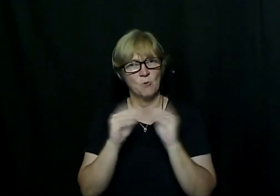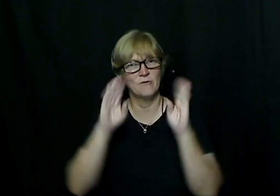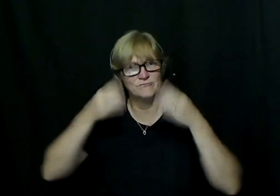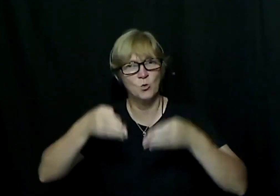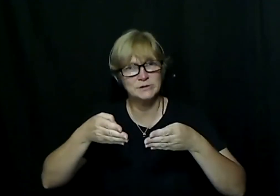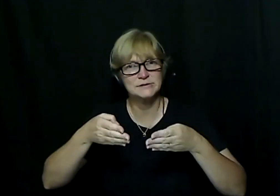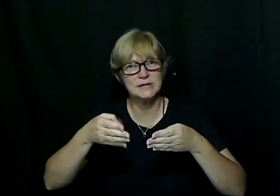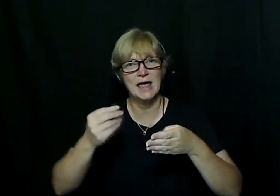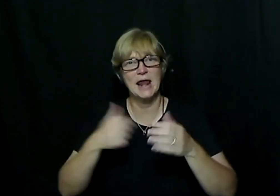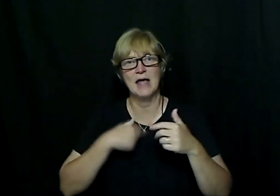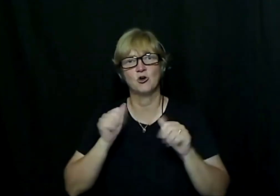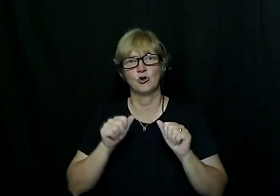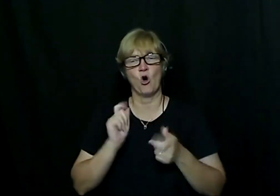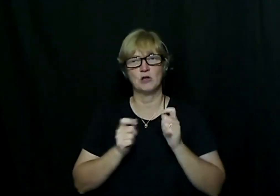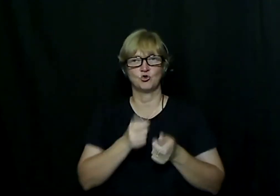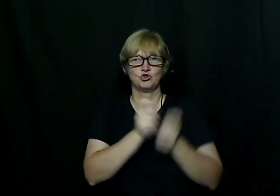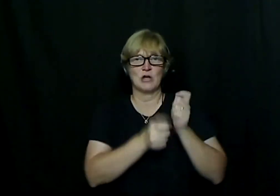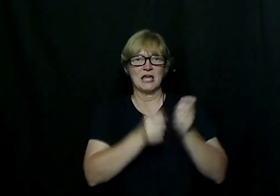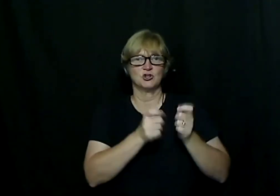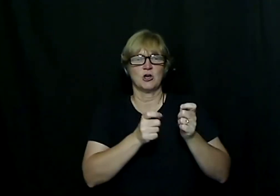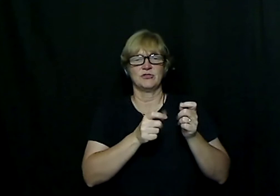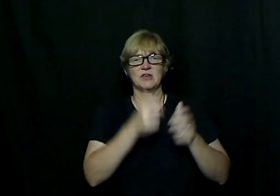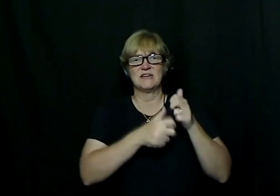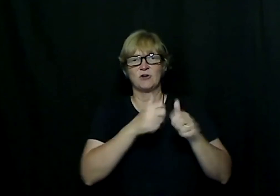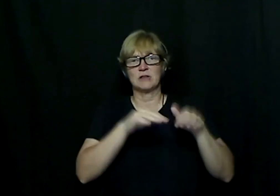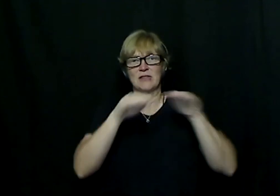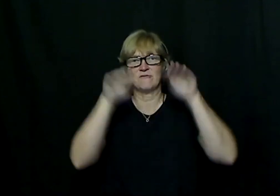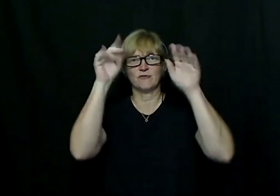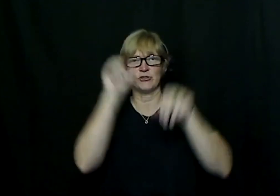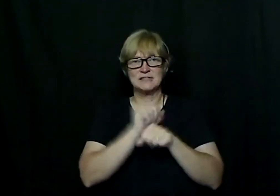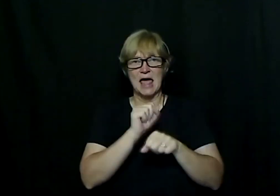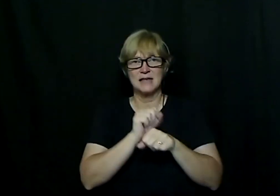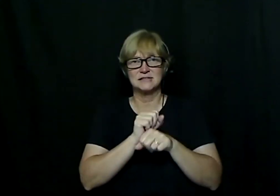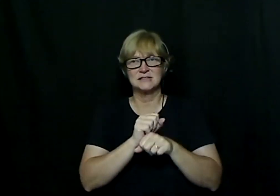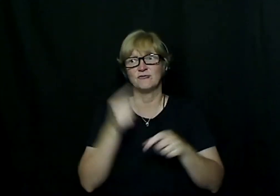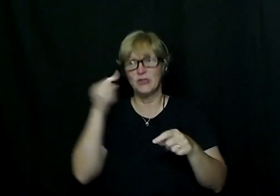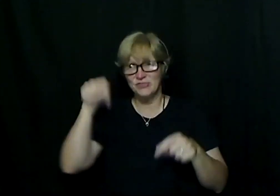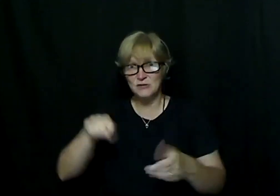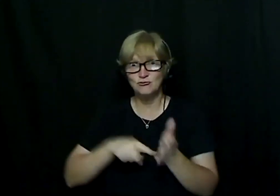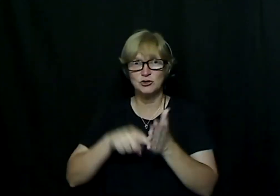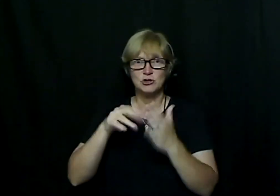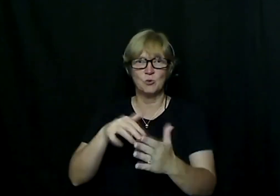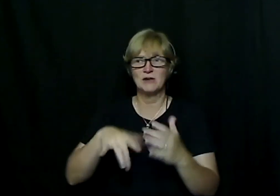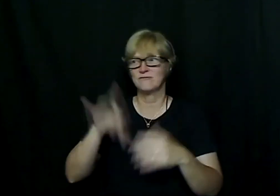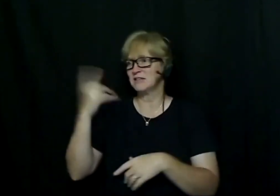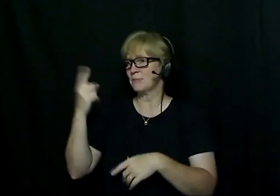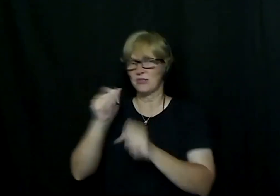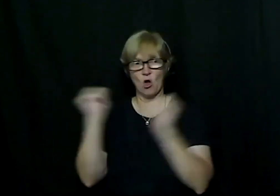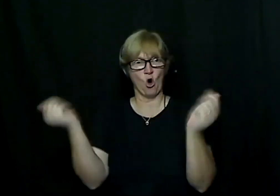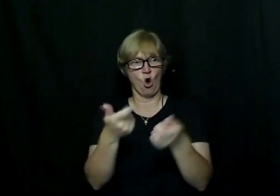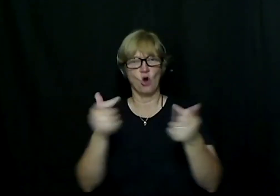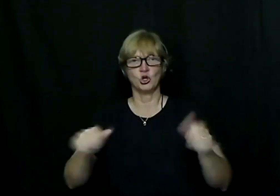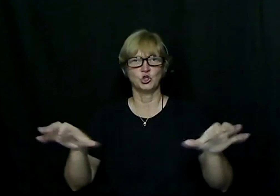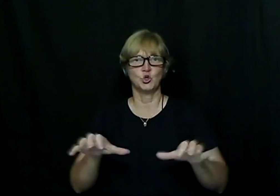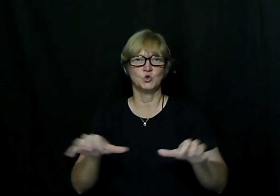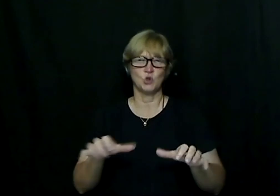adapt the difficulty of the tasks. So in this study, we needed to find tasks that all of them could do, and that was a little bit difficult. But yeah, it